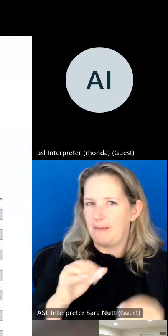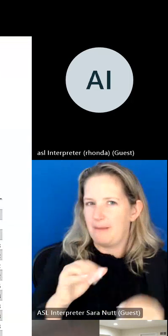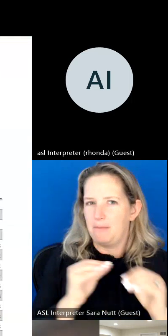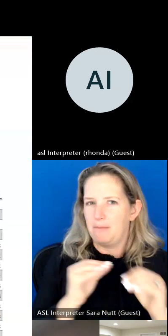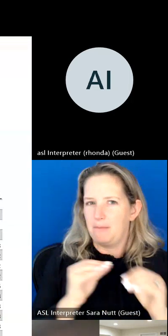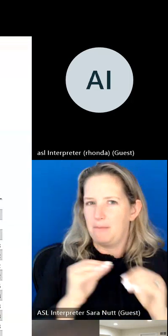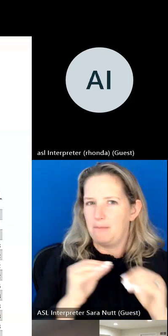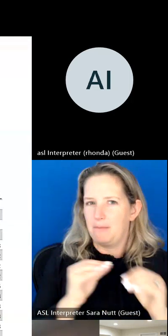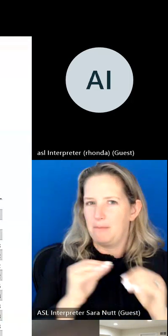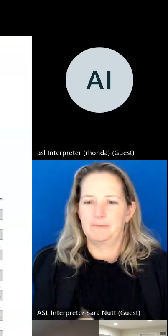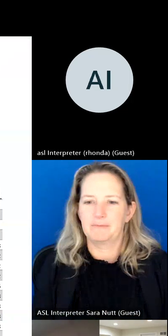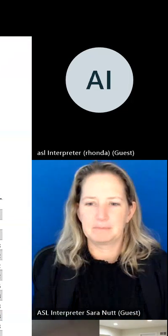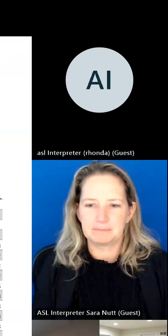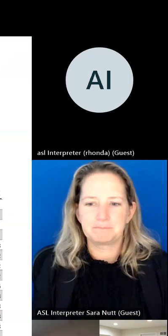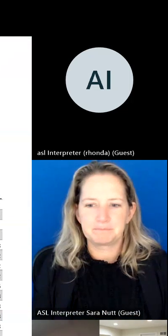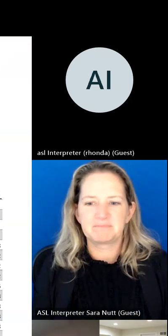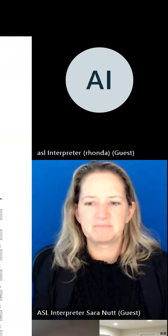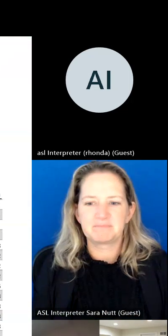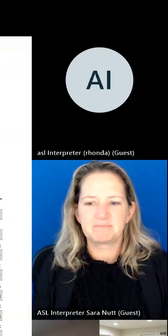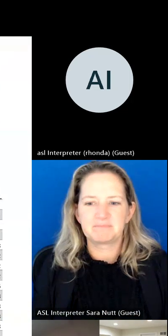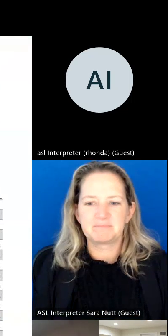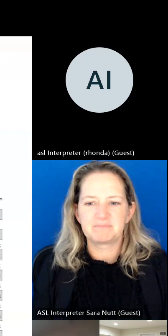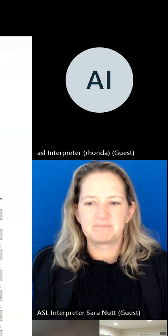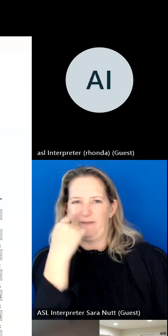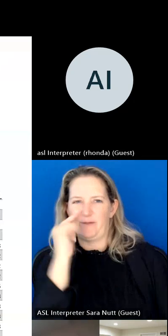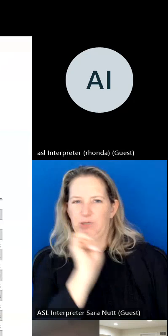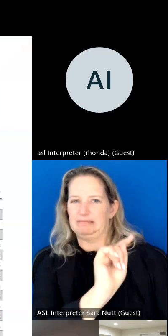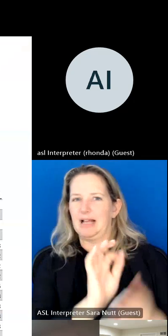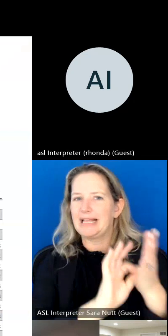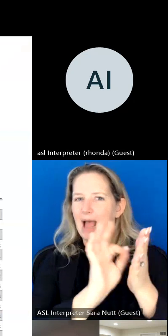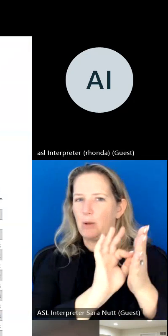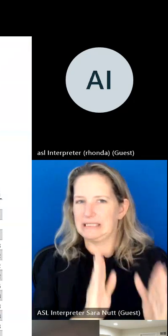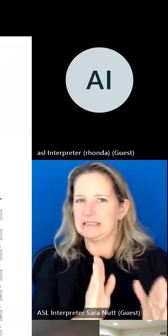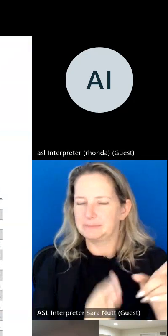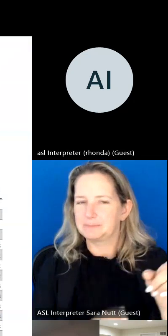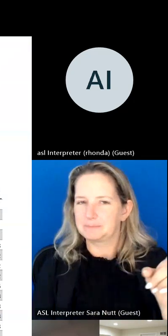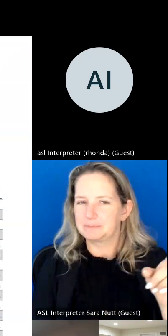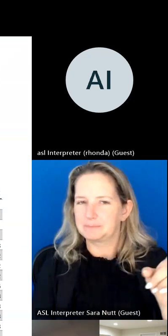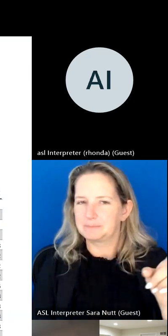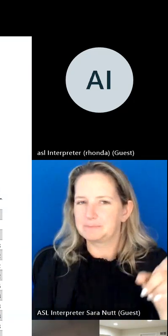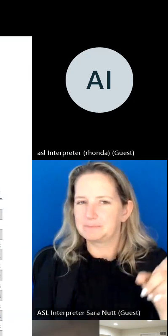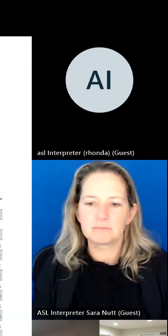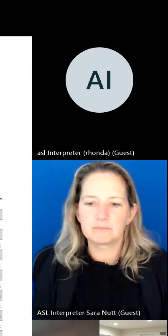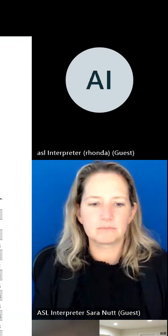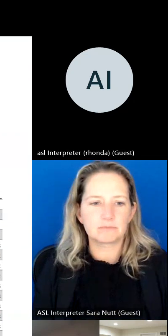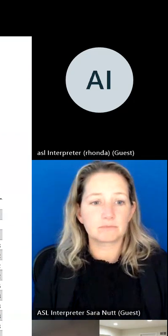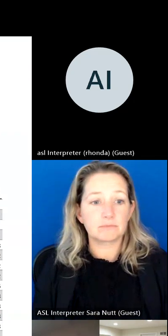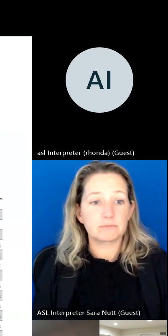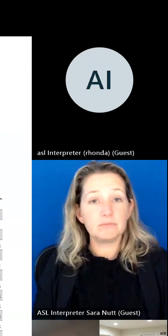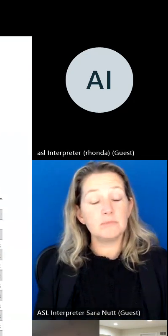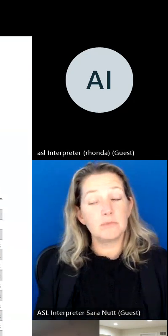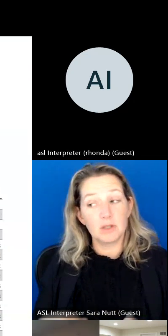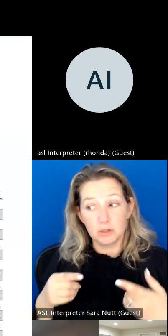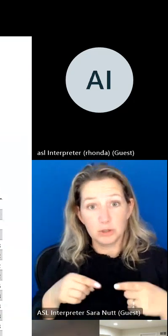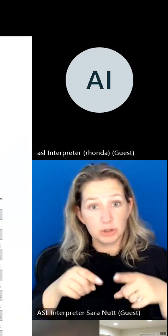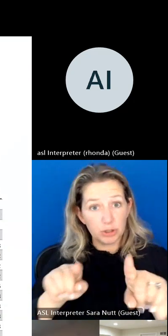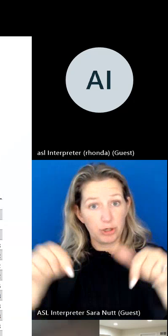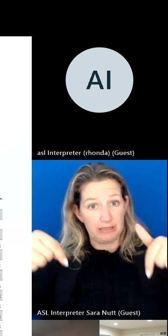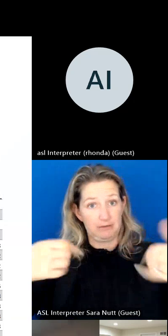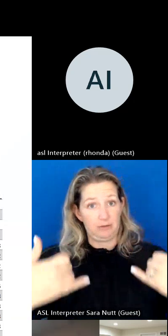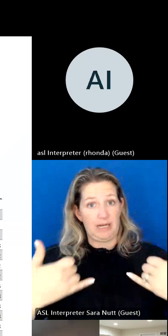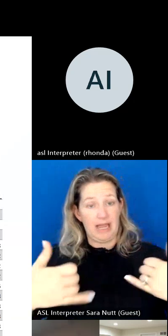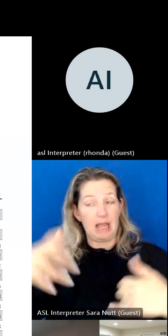Yeah, that's an accounting question. And accounting, and one of the things you're learning from listening to this is learning about